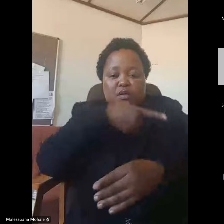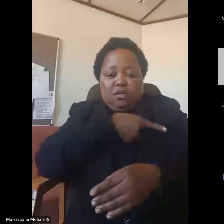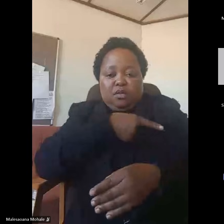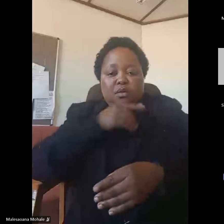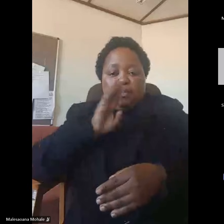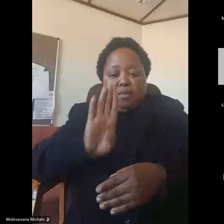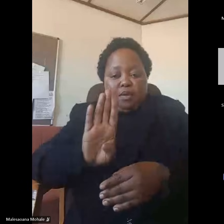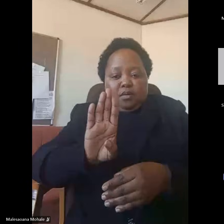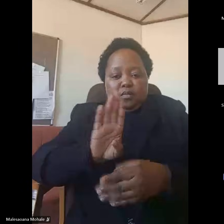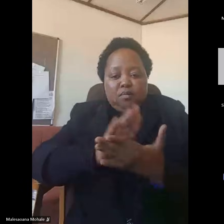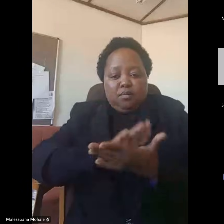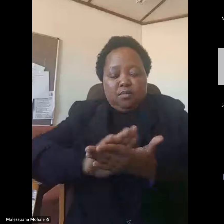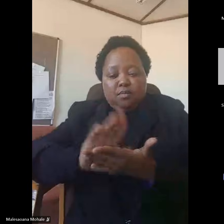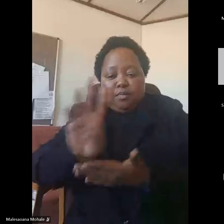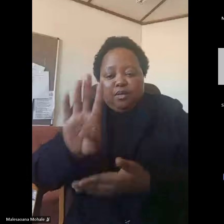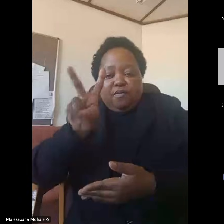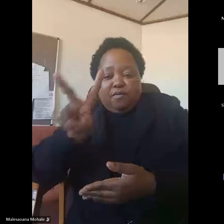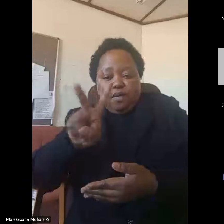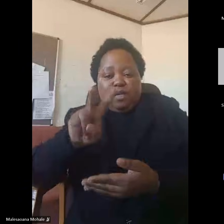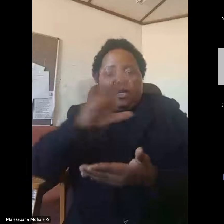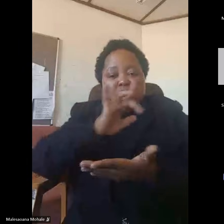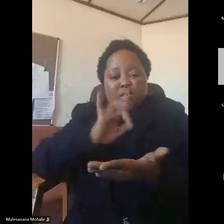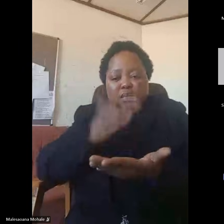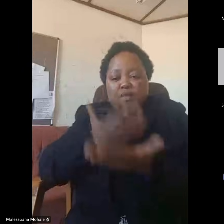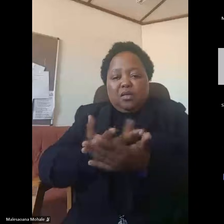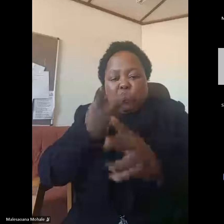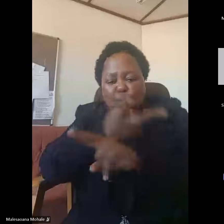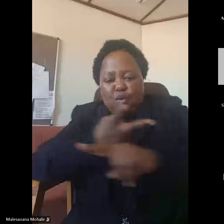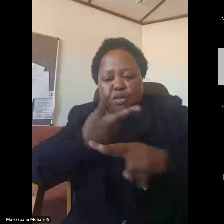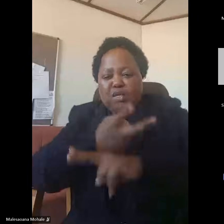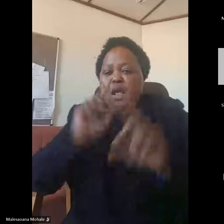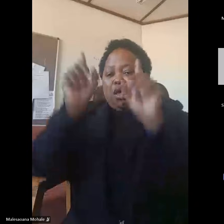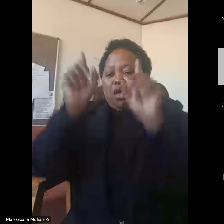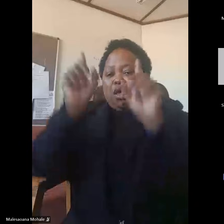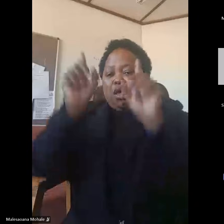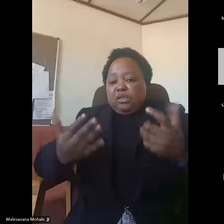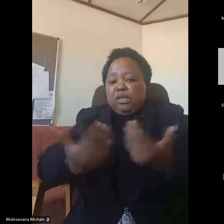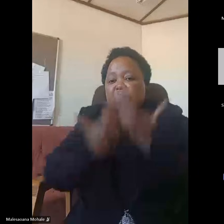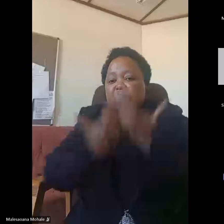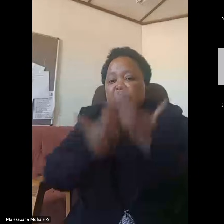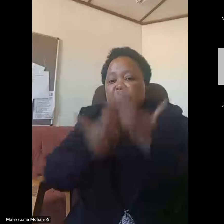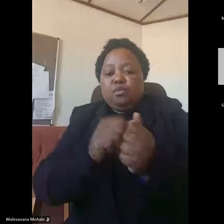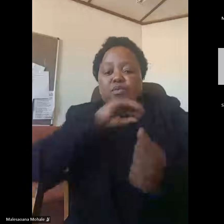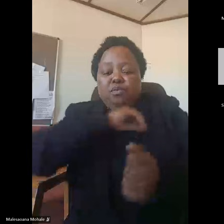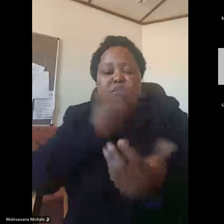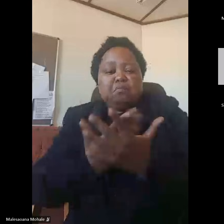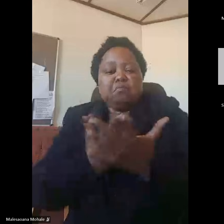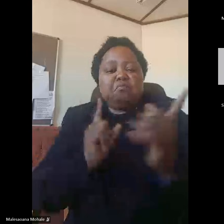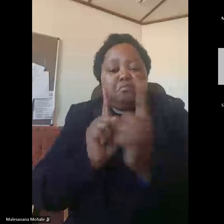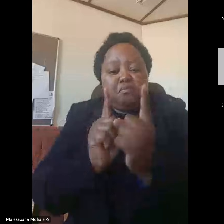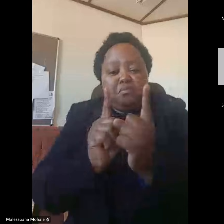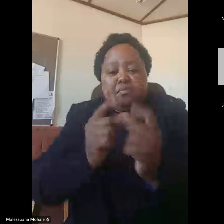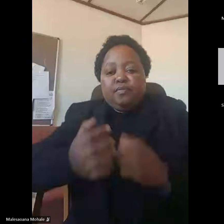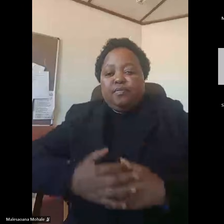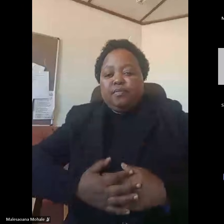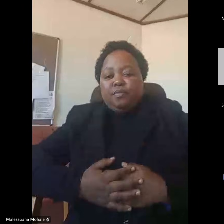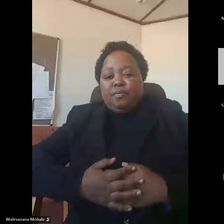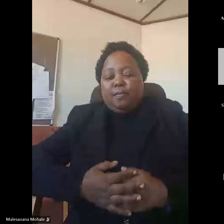consider the challenges, unique challenges that persons with disabilities face.